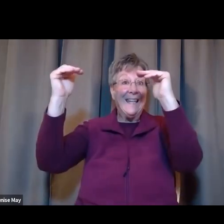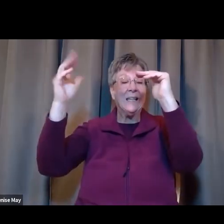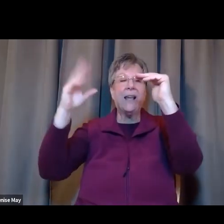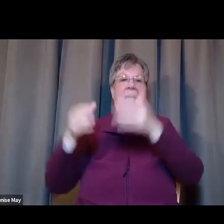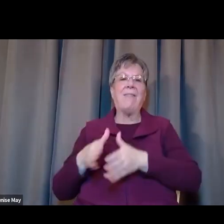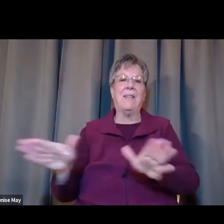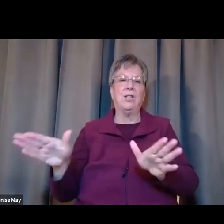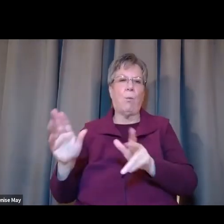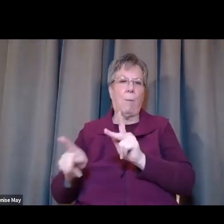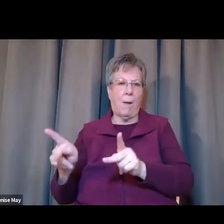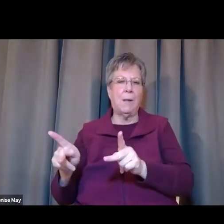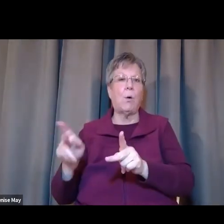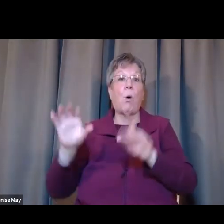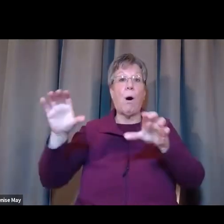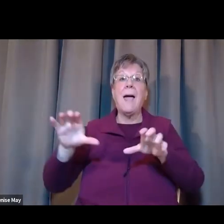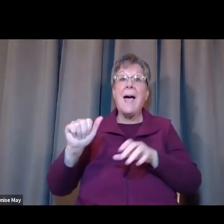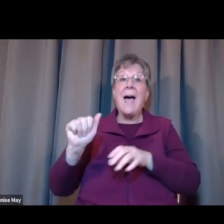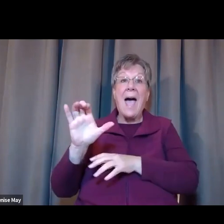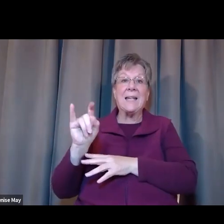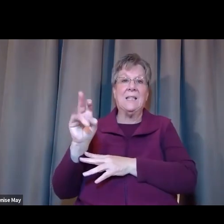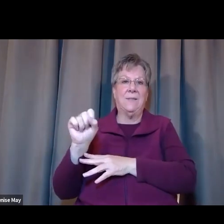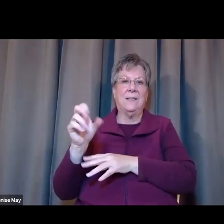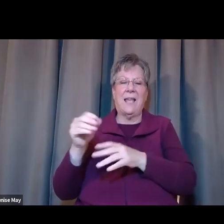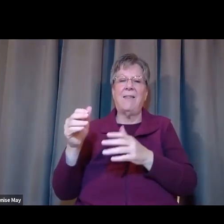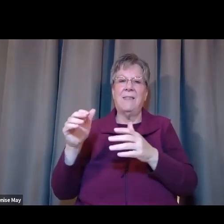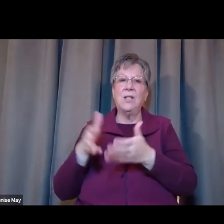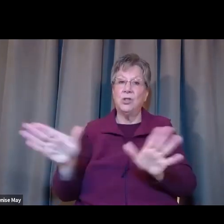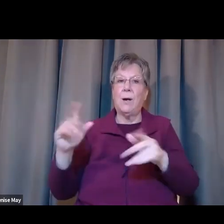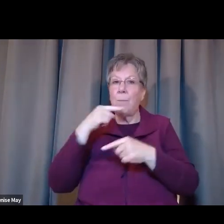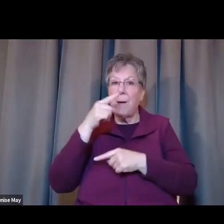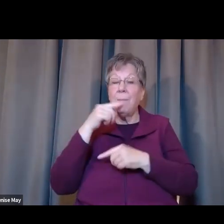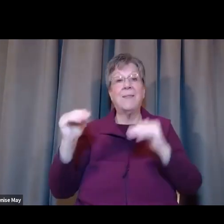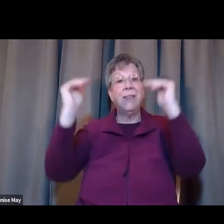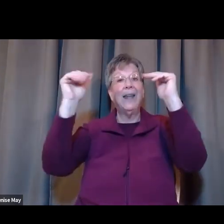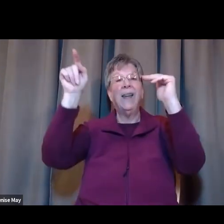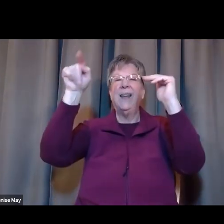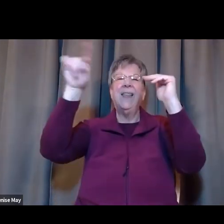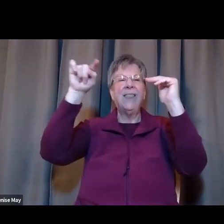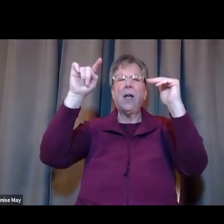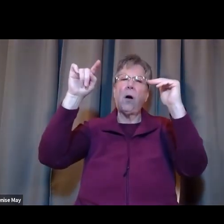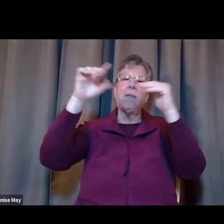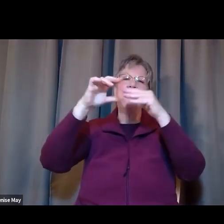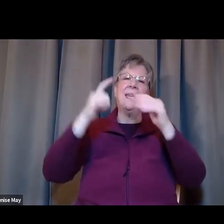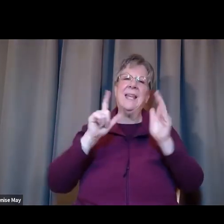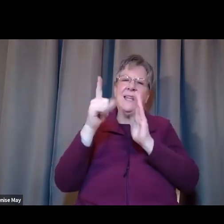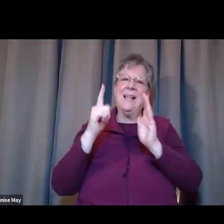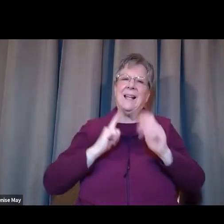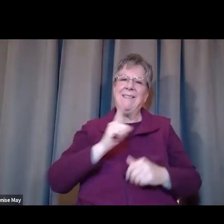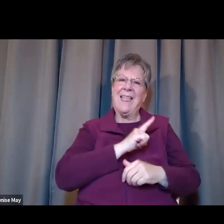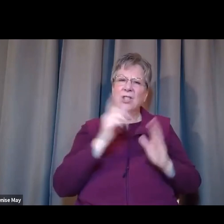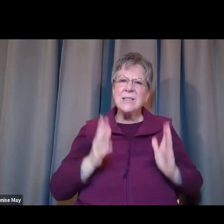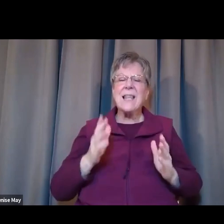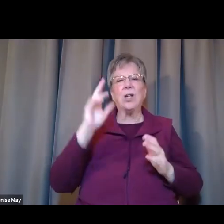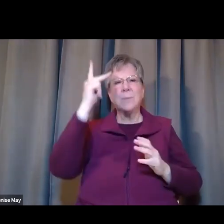between activists and the general public. We tend to focus on the elites because they're the legislators and politicians, they get attention in the media, but they